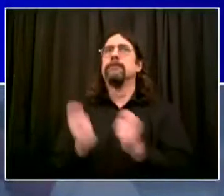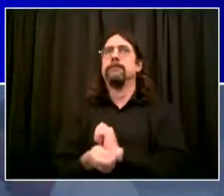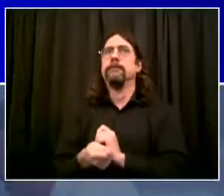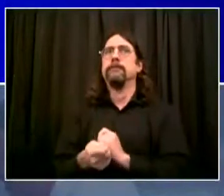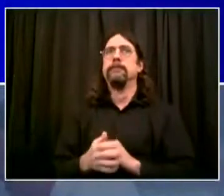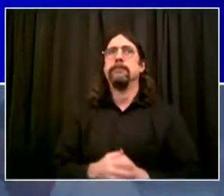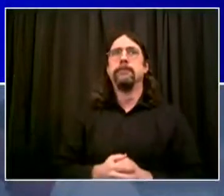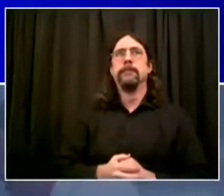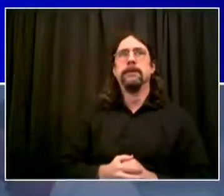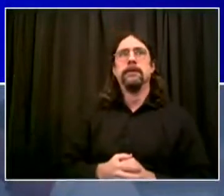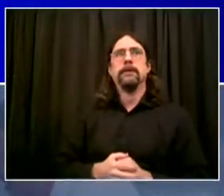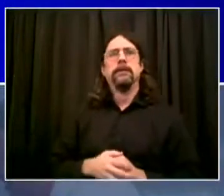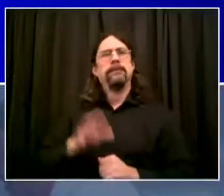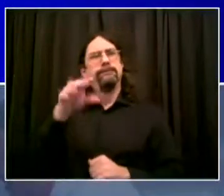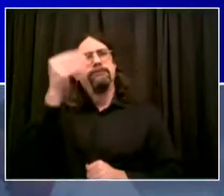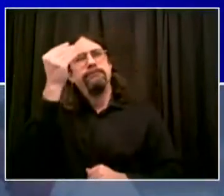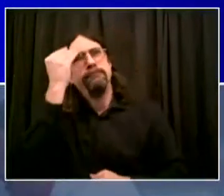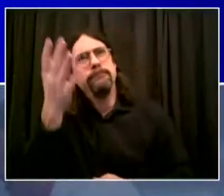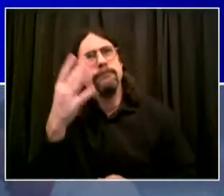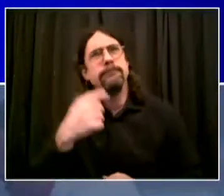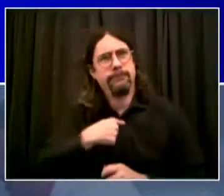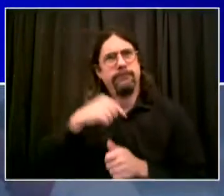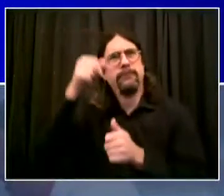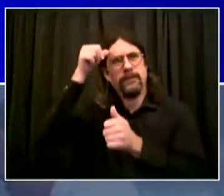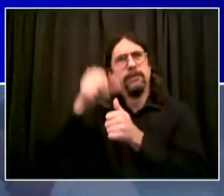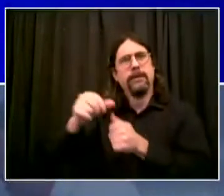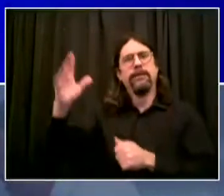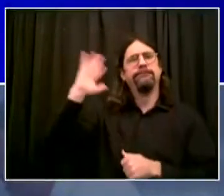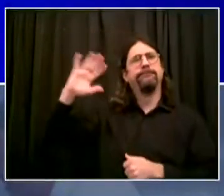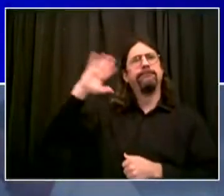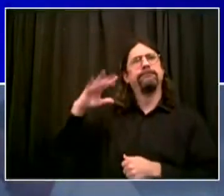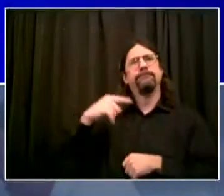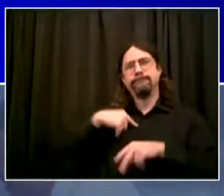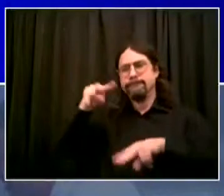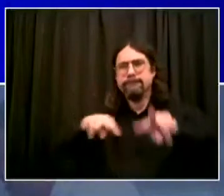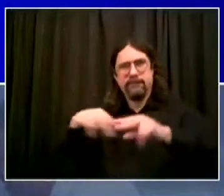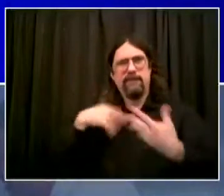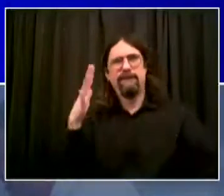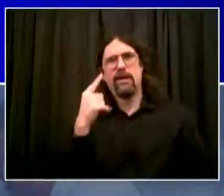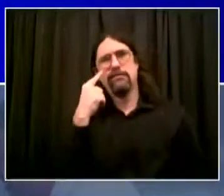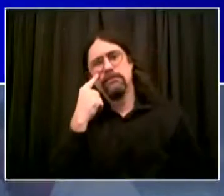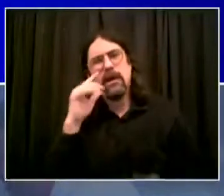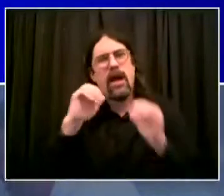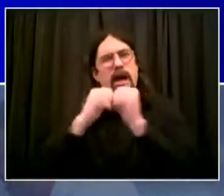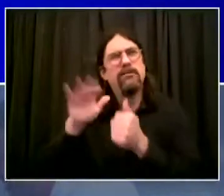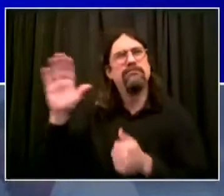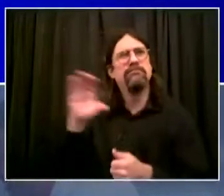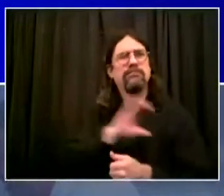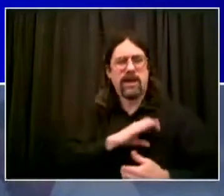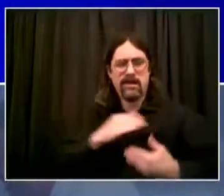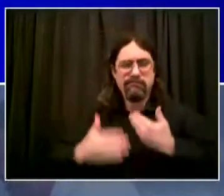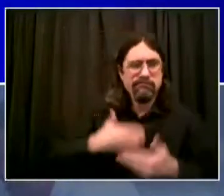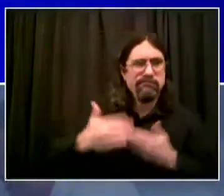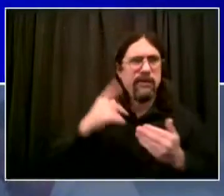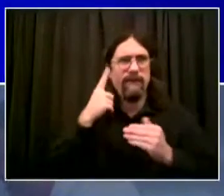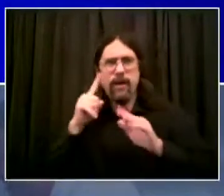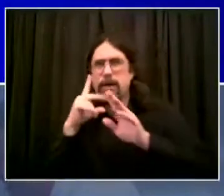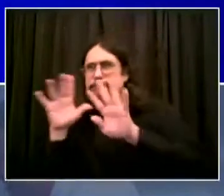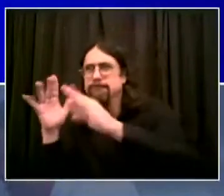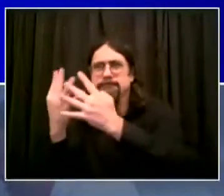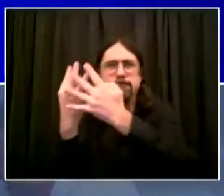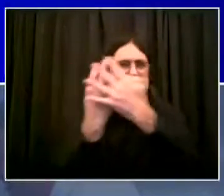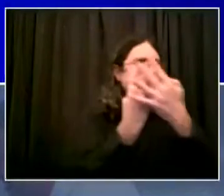really dedicated neighborhood residents, care deeply about making communities safe, but also holding police accountable and bringing the voices of